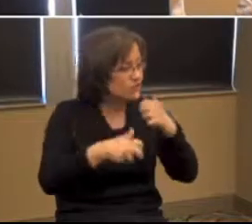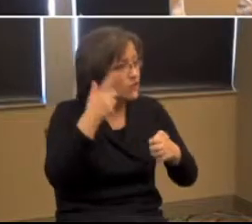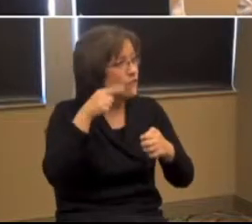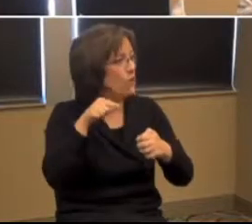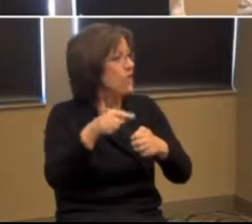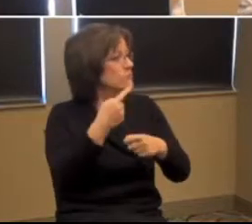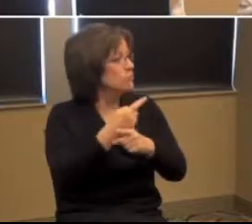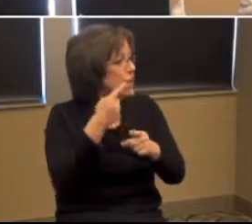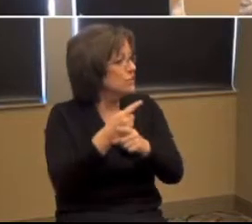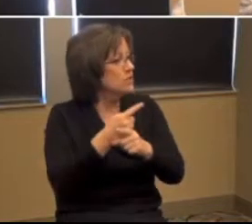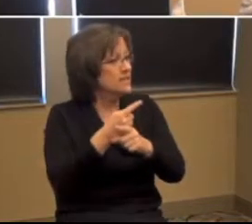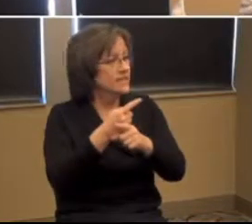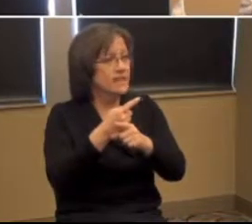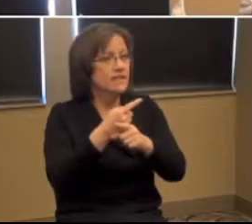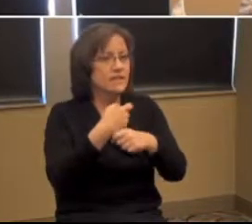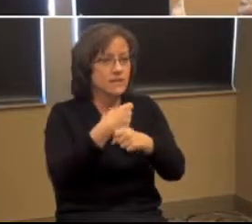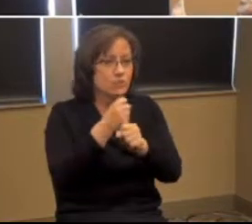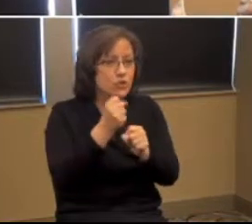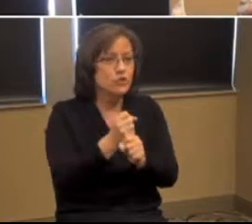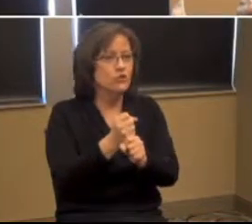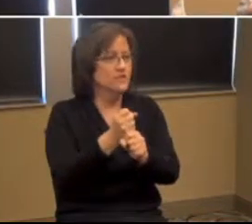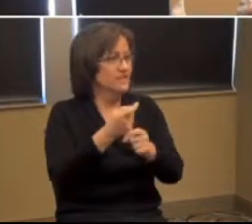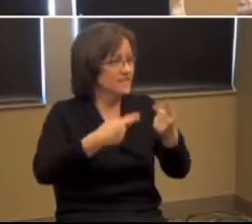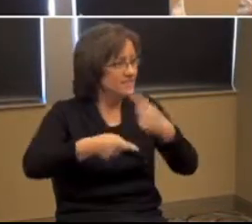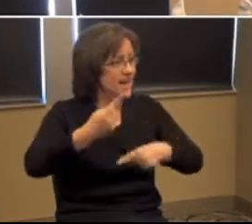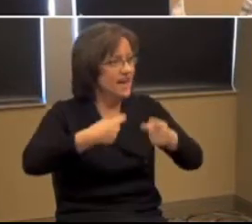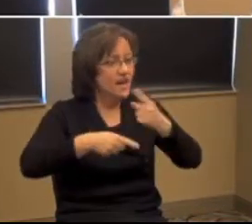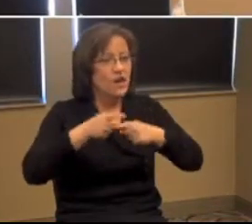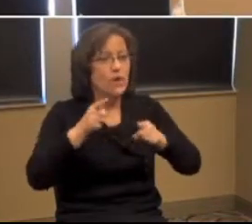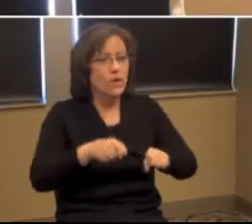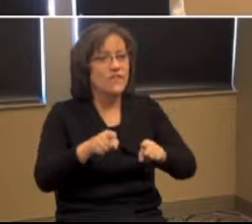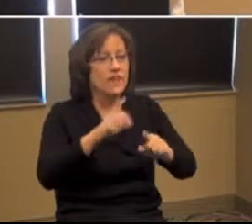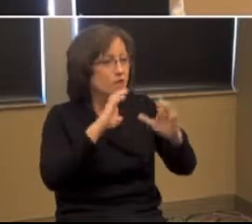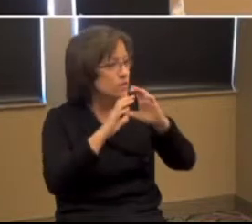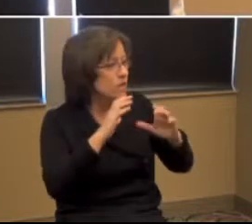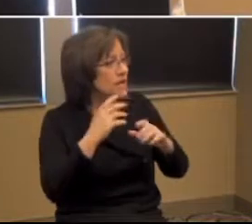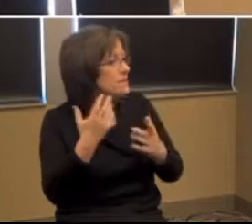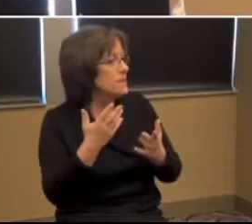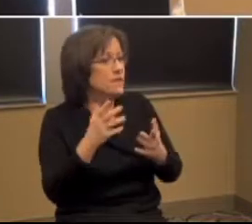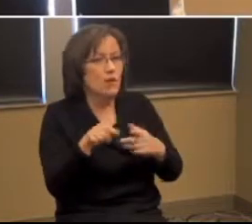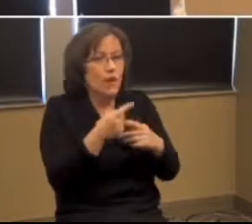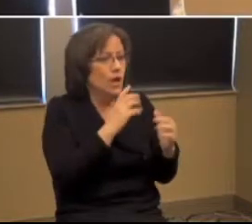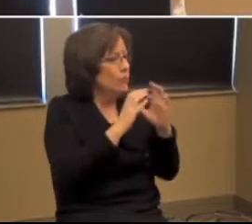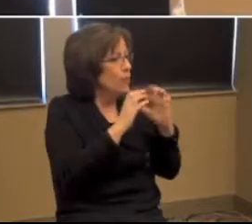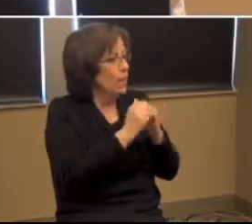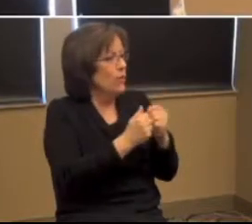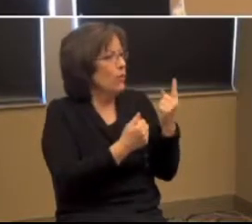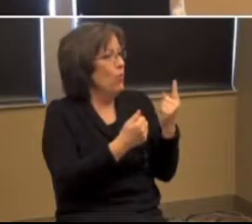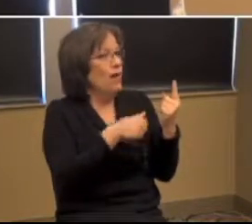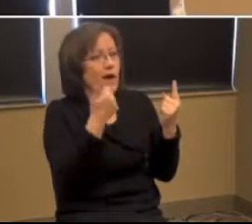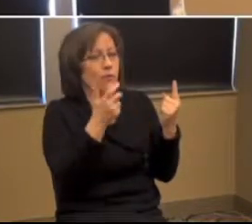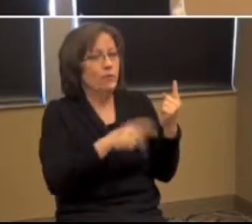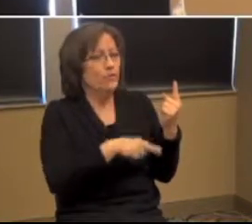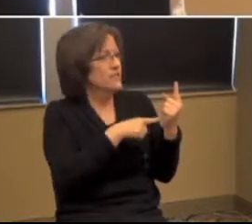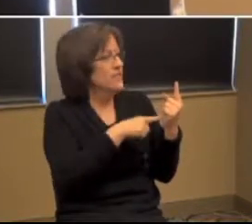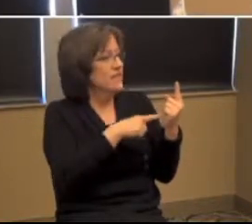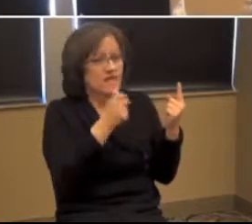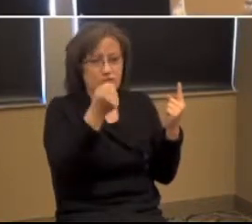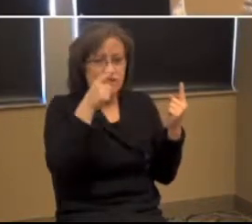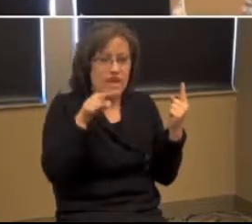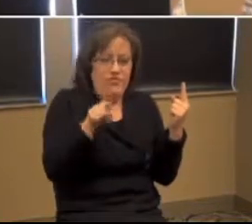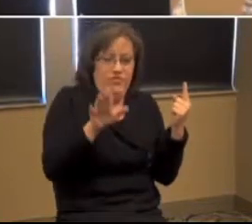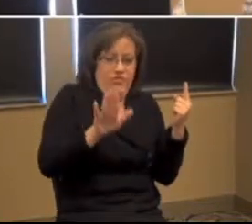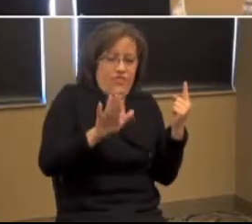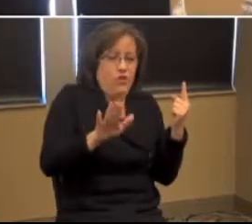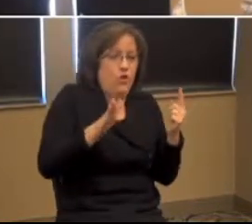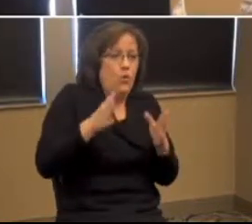create signs. And so when they're communicating, they may only have one person to communicate with who understands what that sign means, because